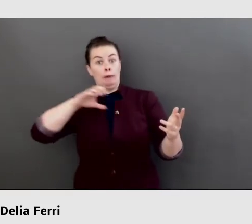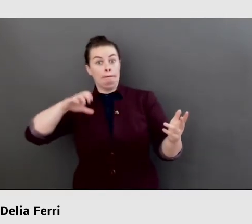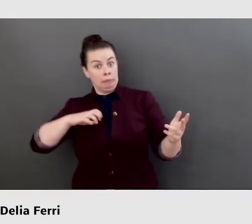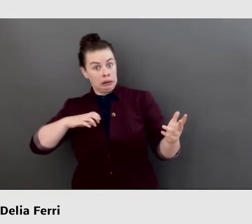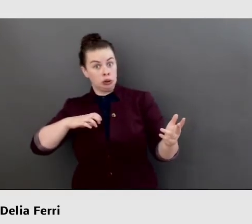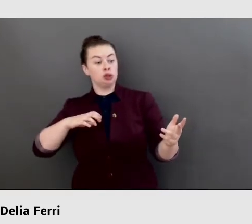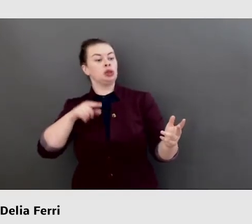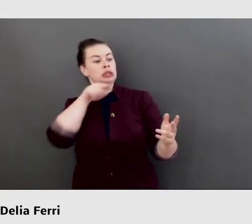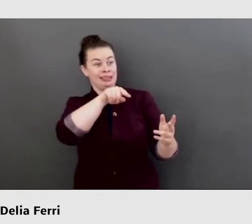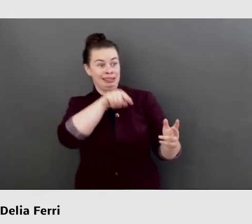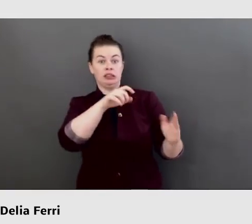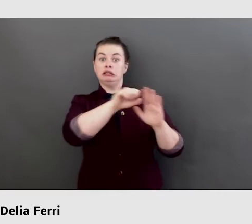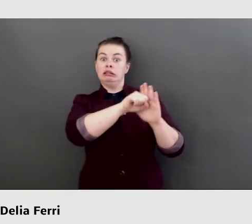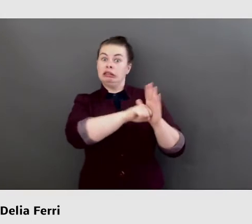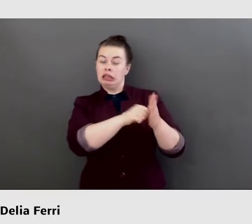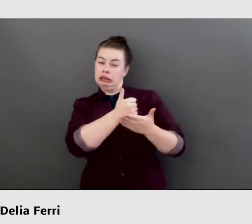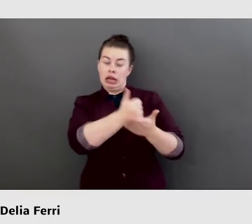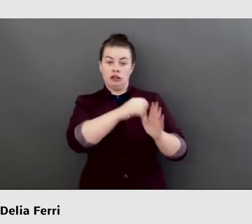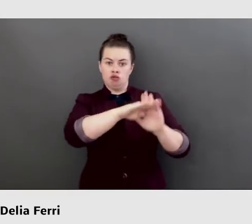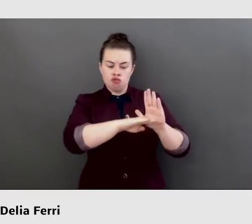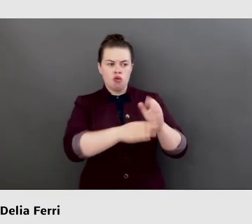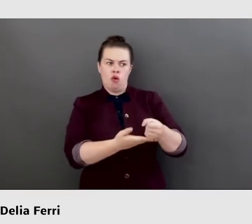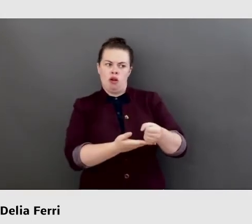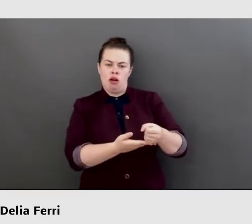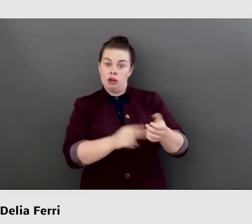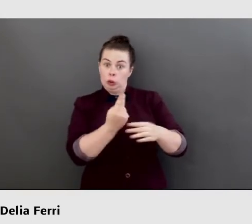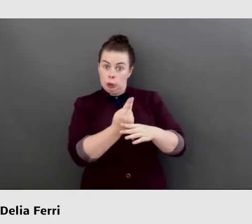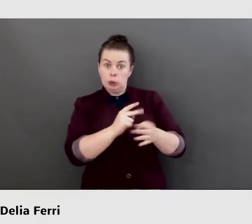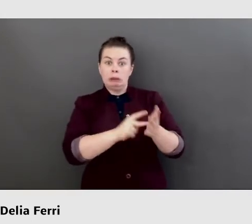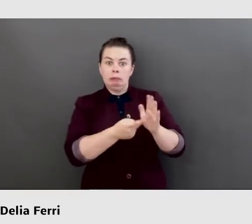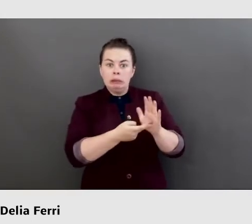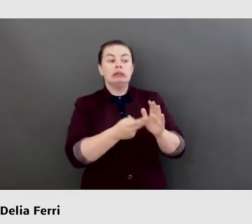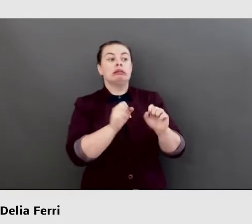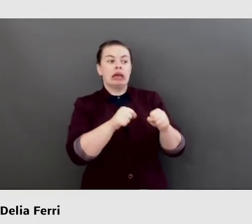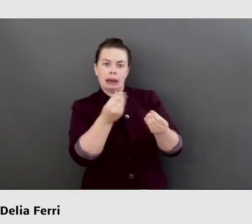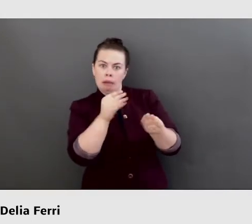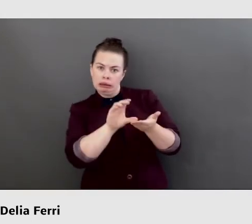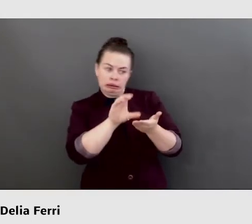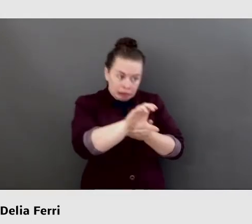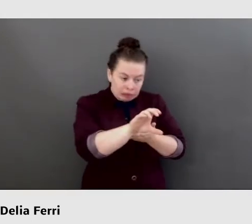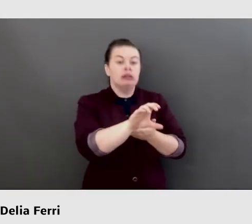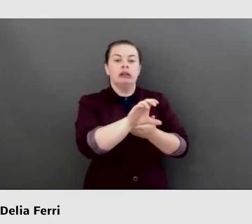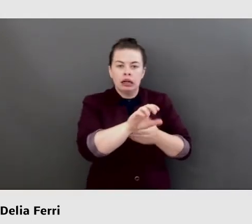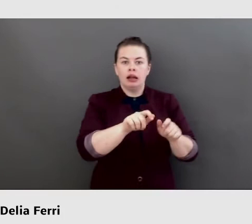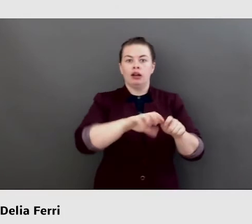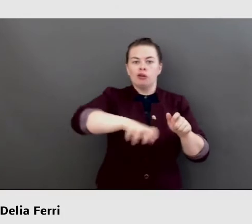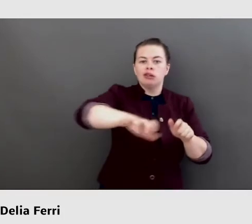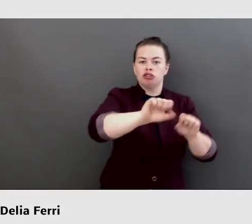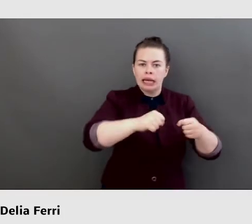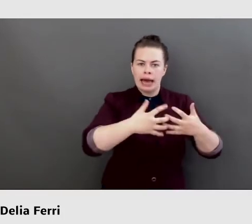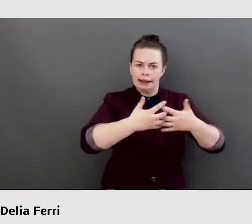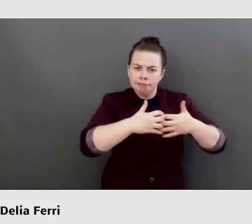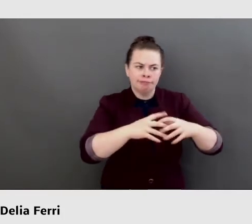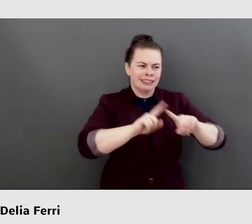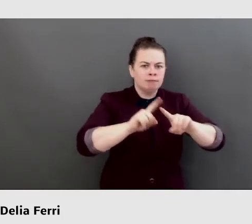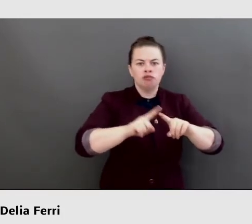has allowed member states to subsidize, to support the production of improved vaccine, the production of